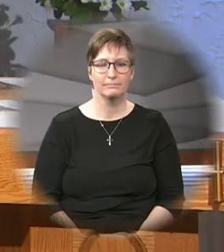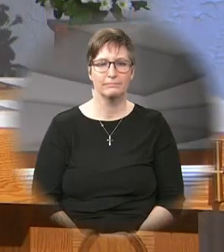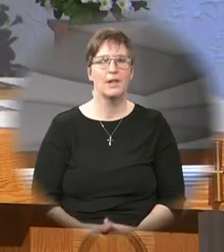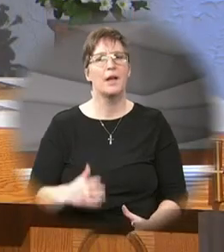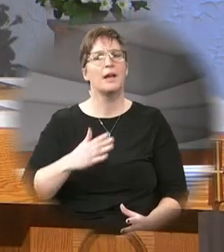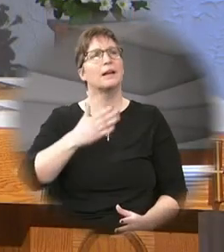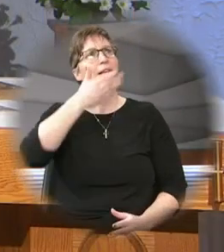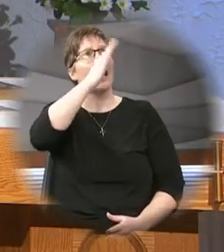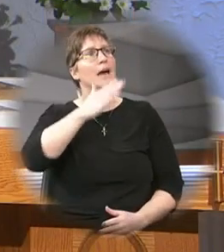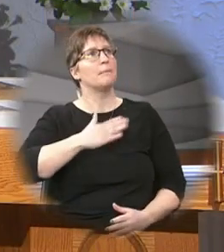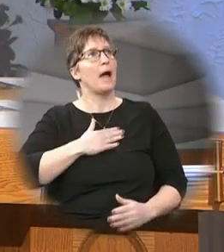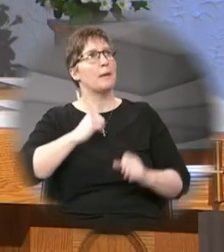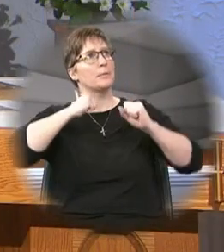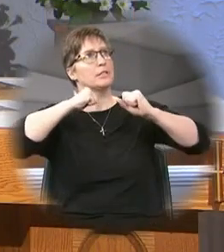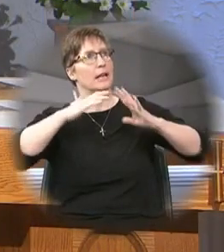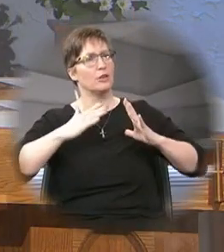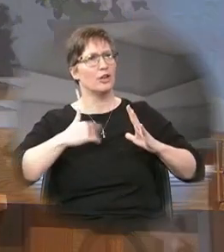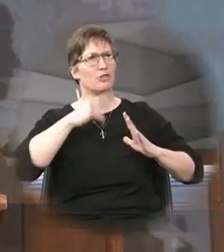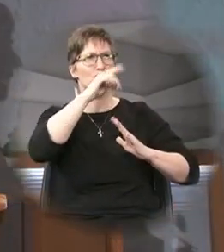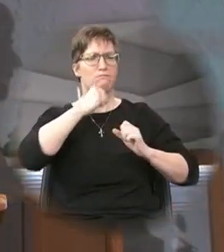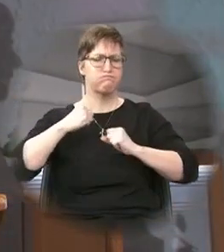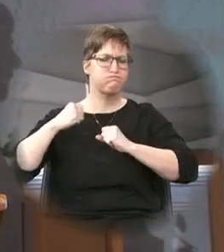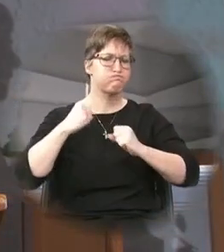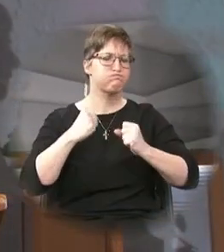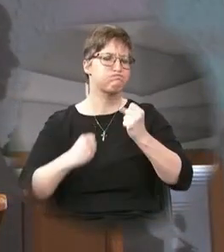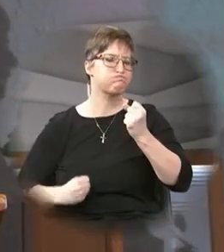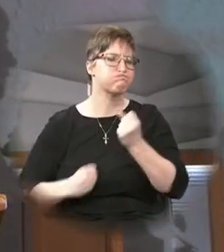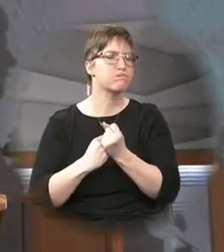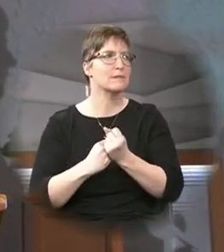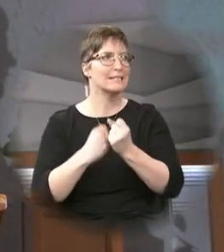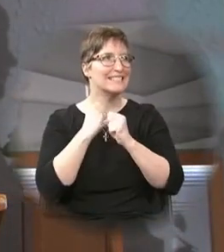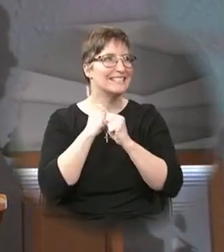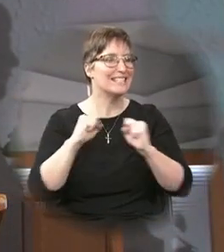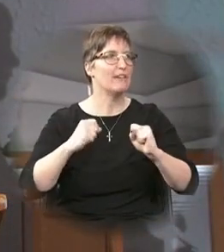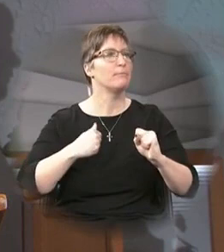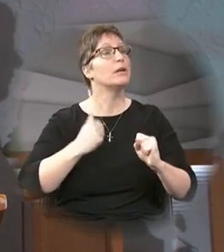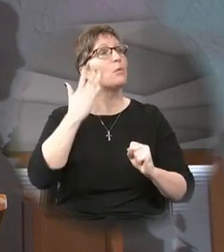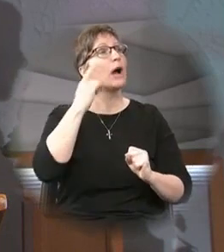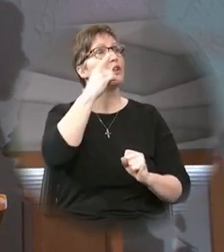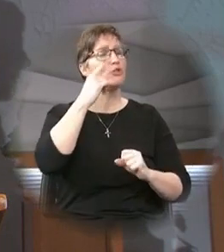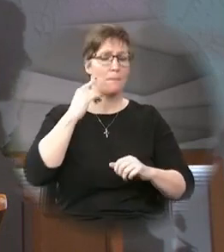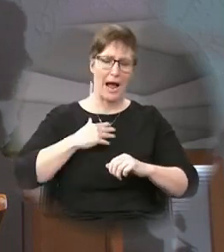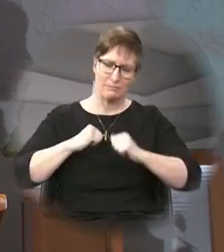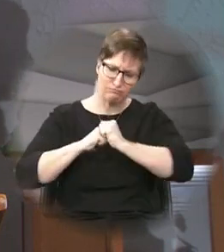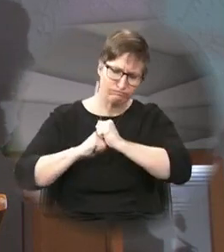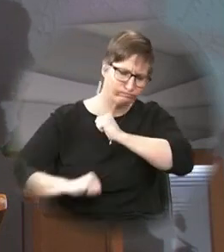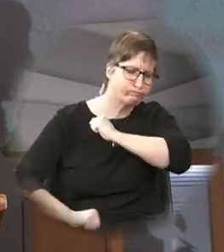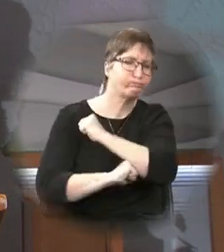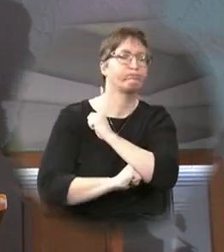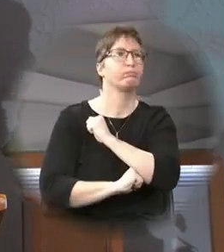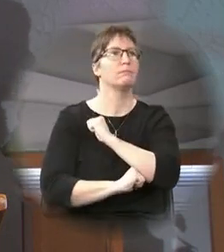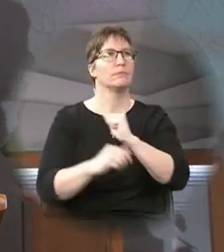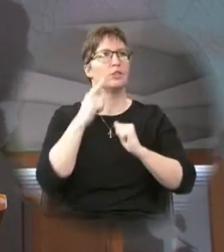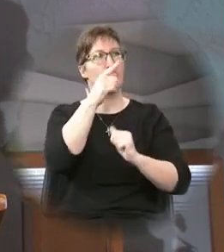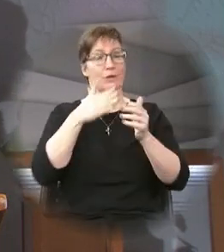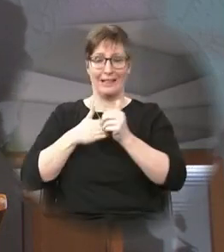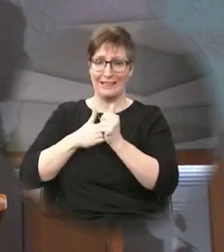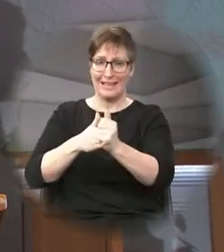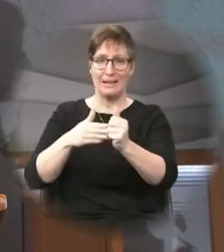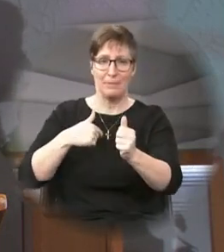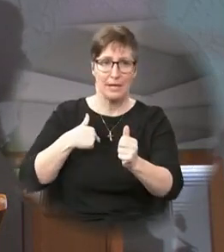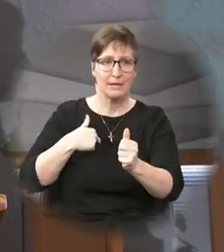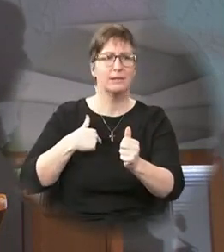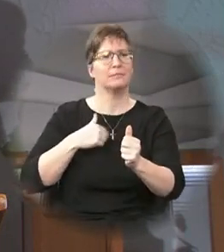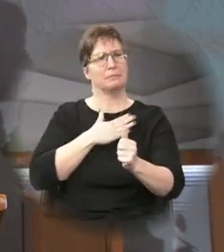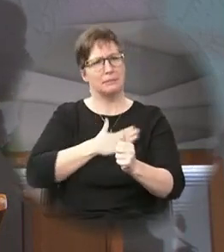Be my protector, O God, a mighty stronghold to save me. For you are my rock, my stronghold. Lead me,